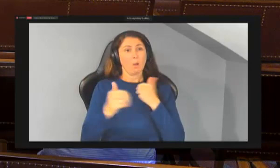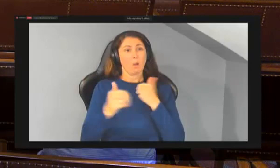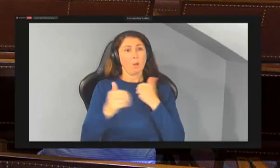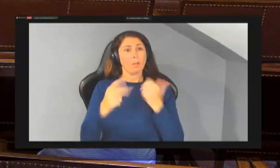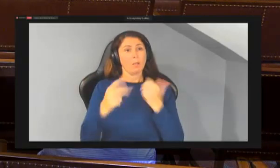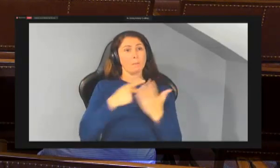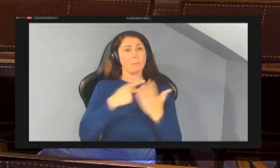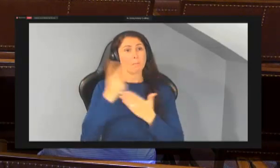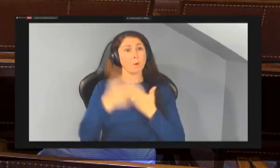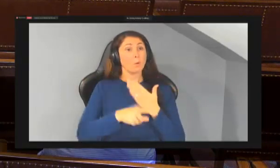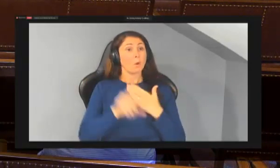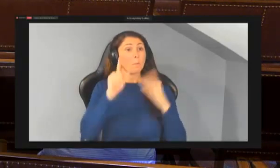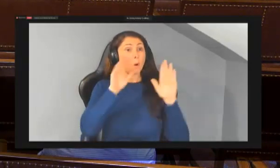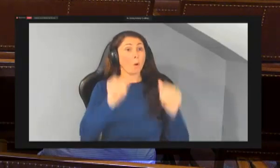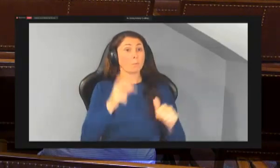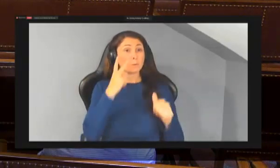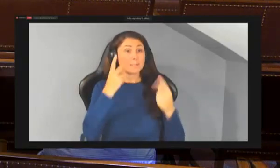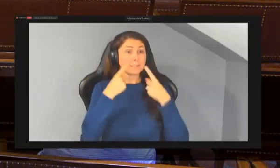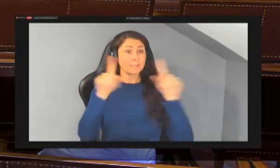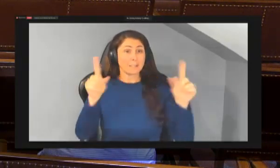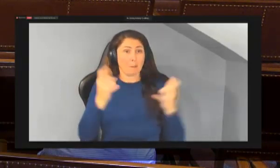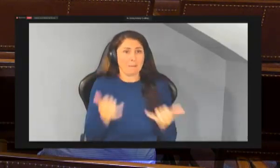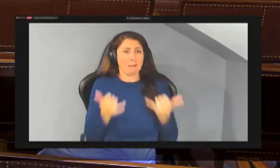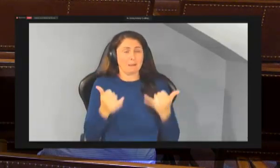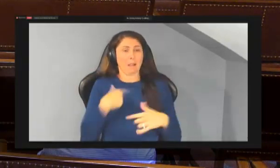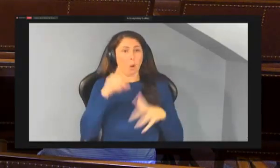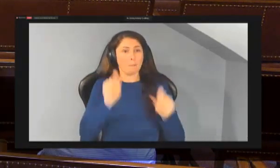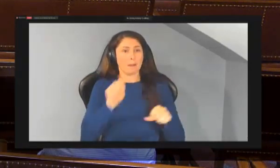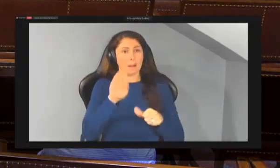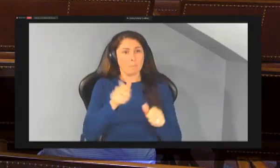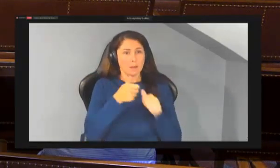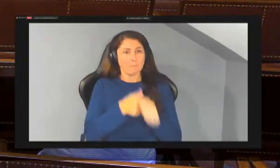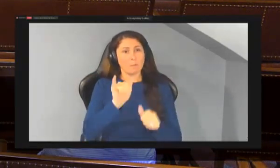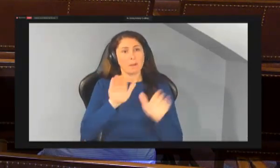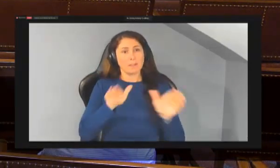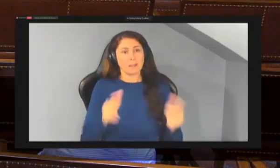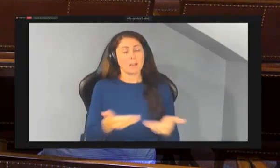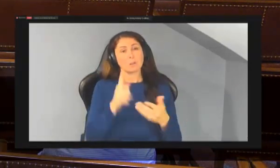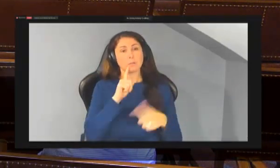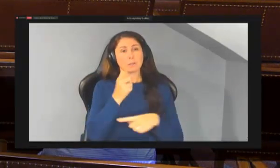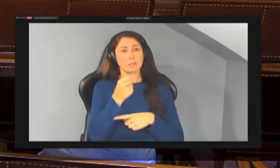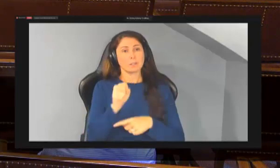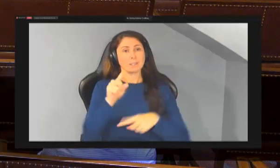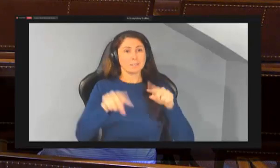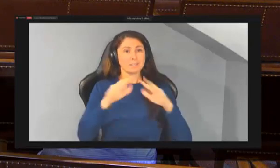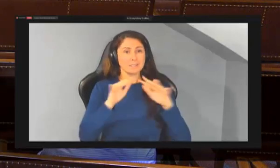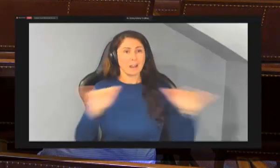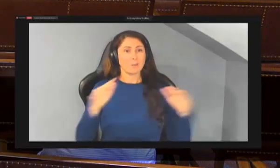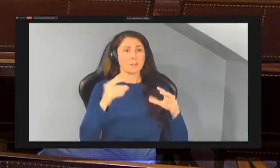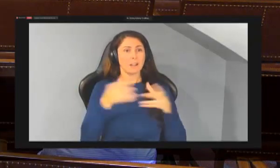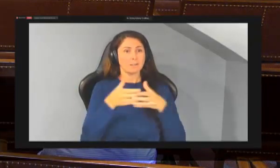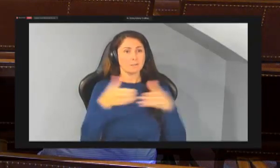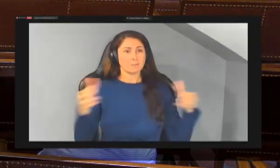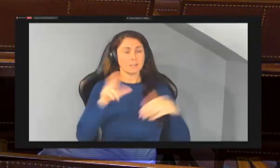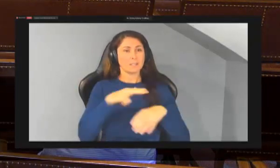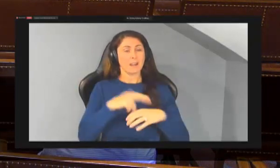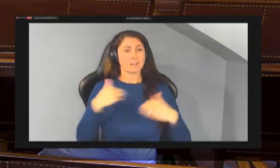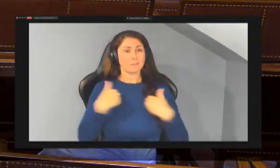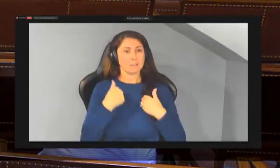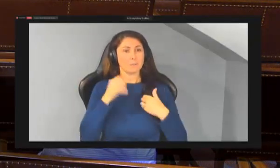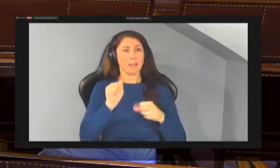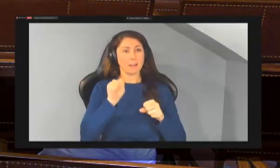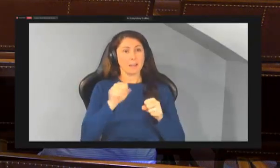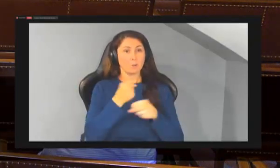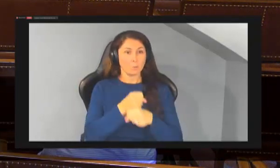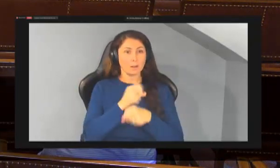and I hope that it can be followed by the introduction of resilient, diverse, and fast-growing native species that can reclaim the forest floor and restore natural succession.